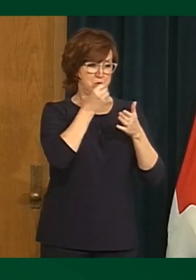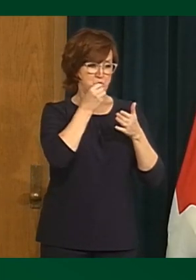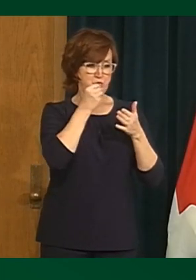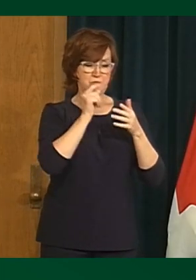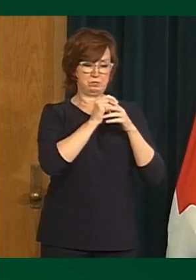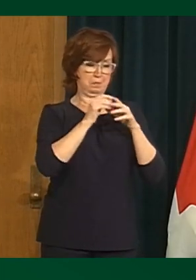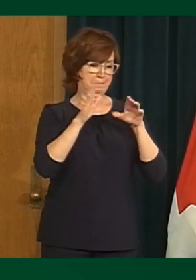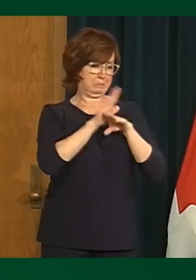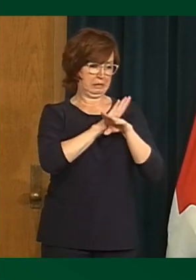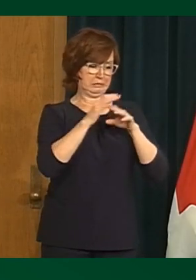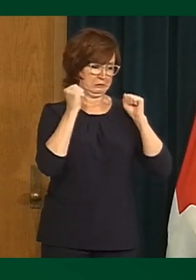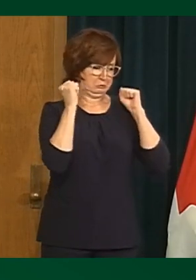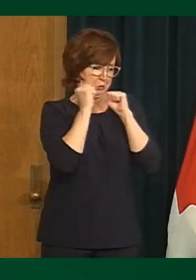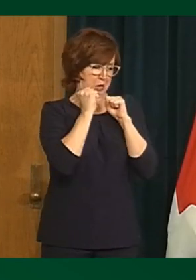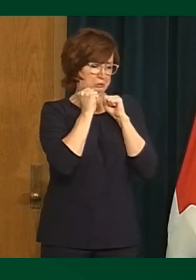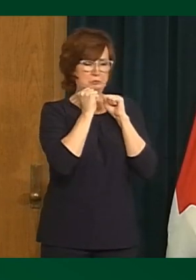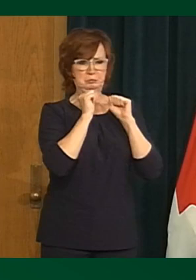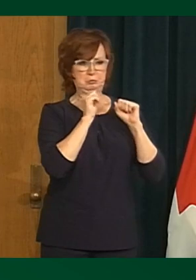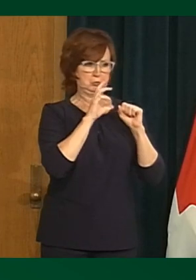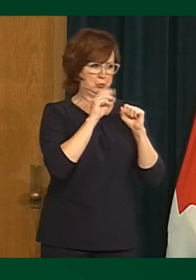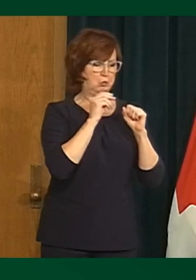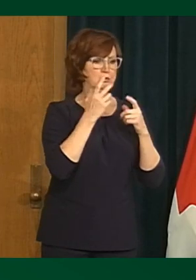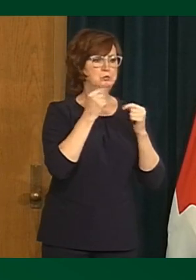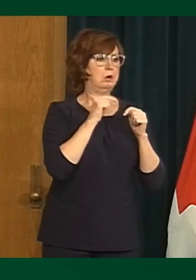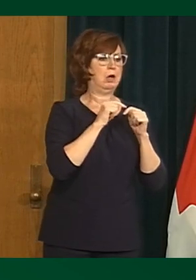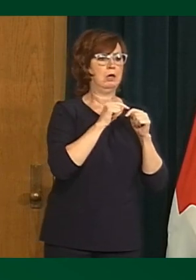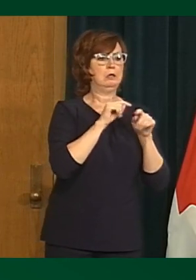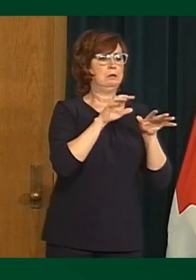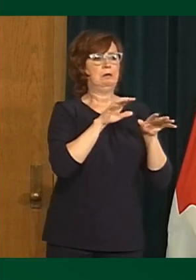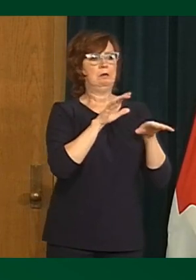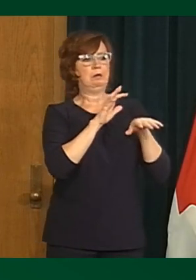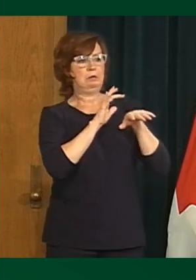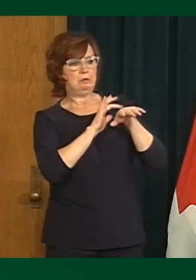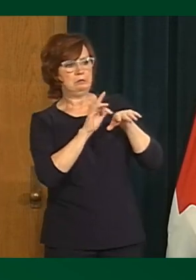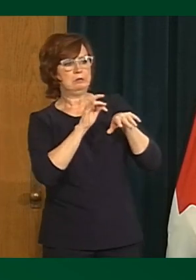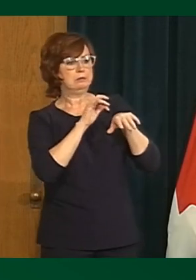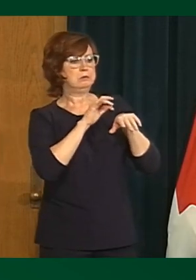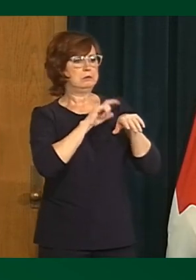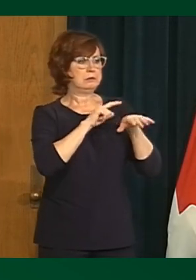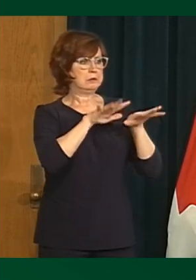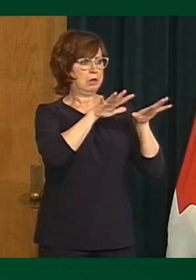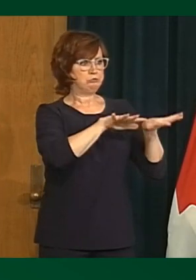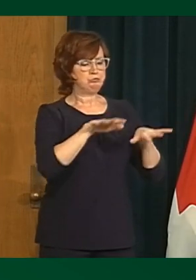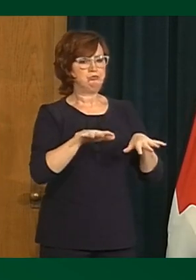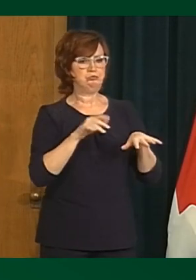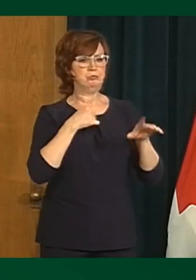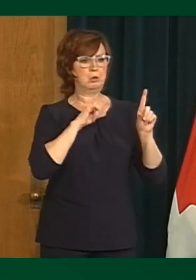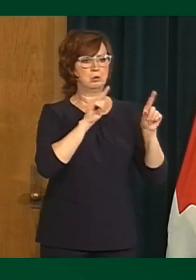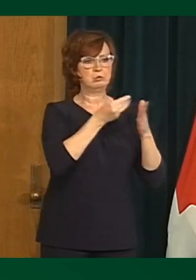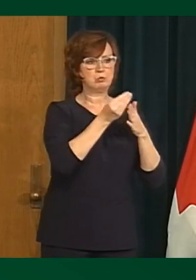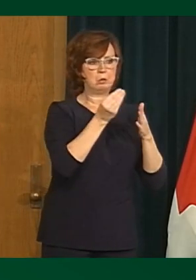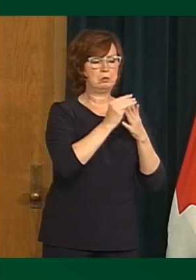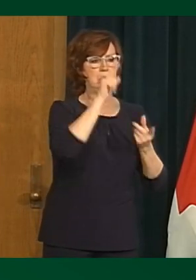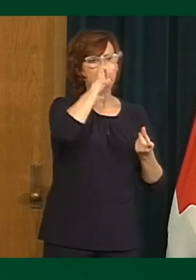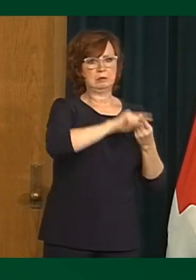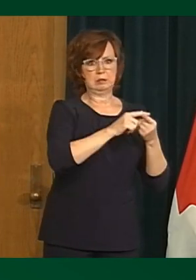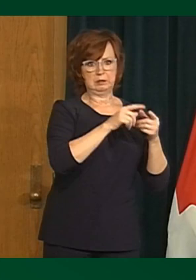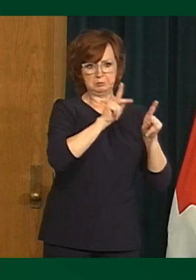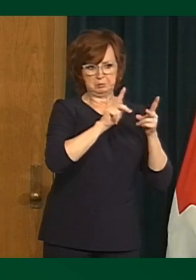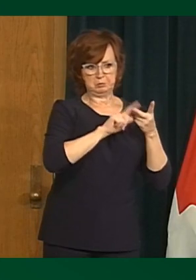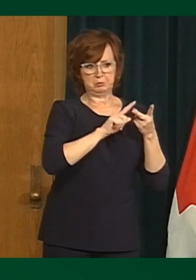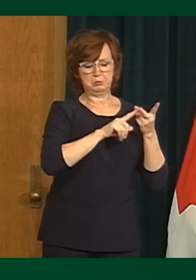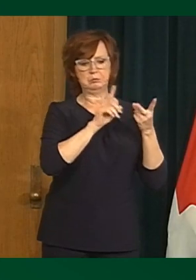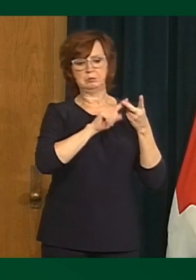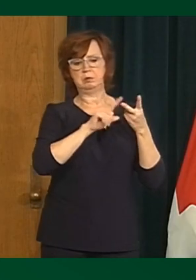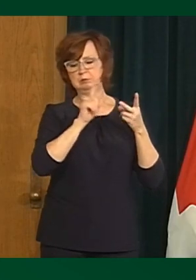principle should apply with malls and grocery other businesses as they open. I understand the process for hair salons